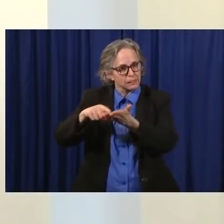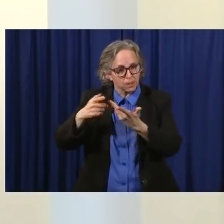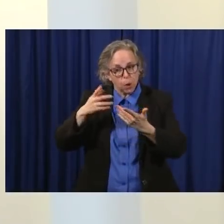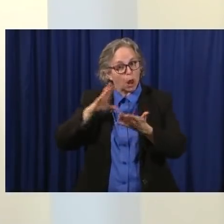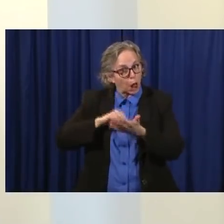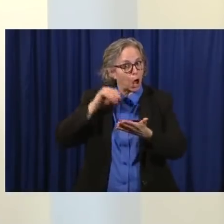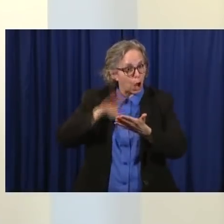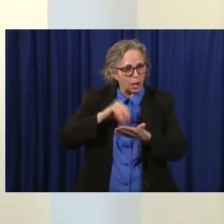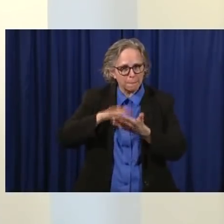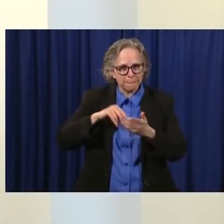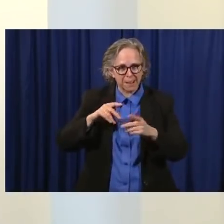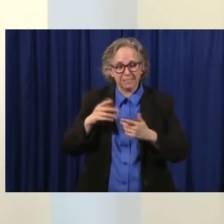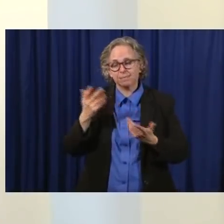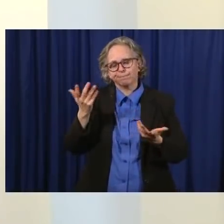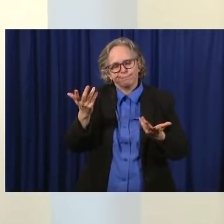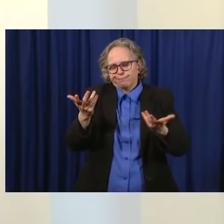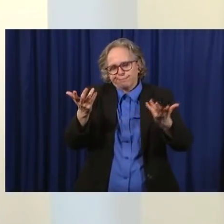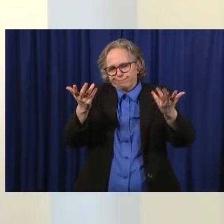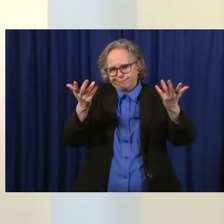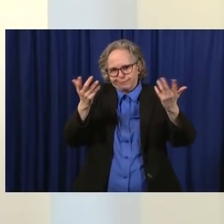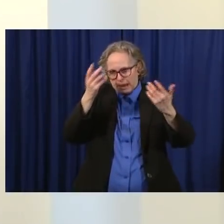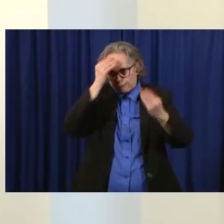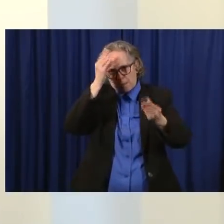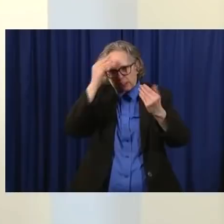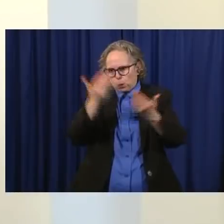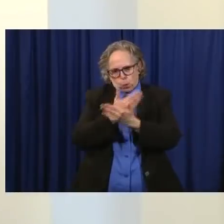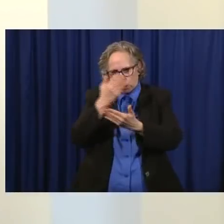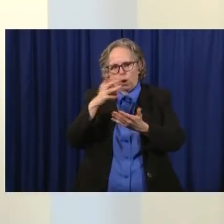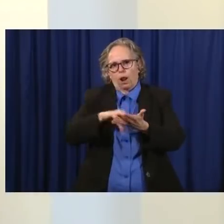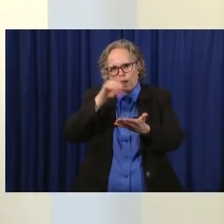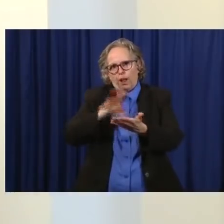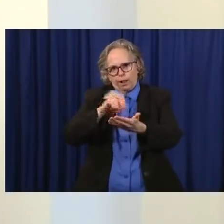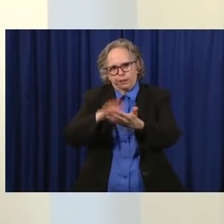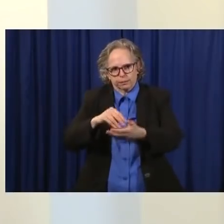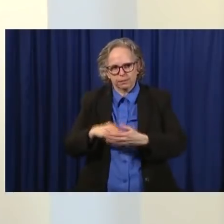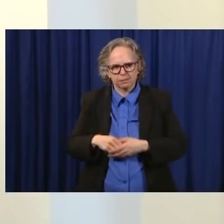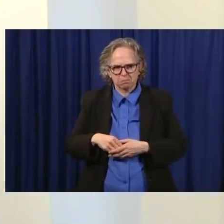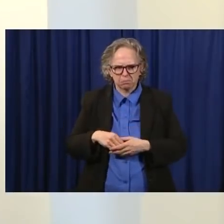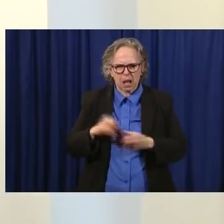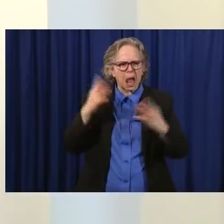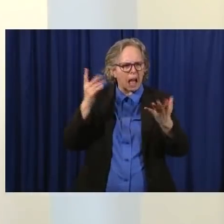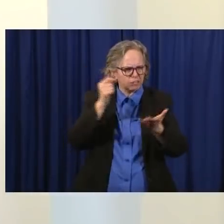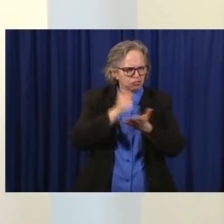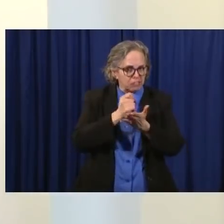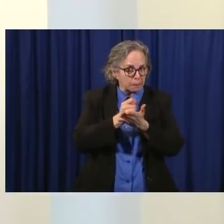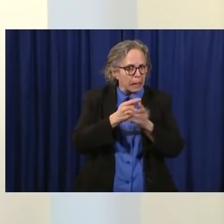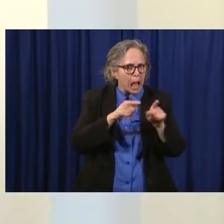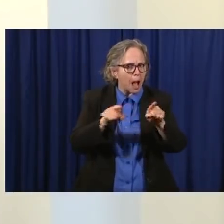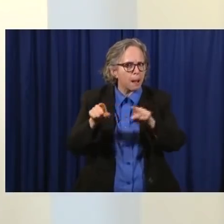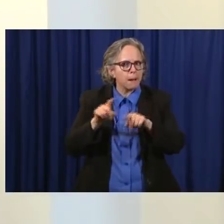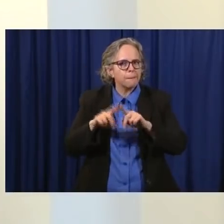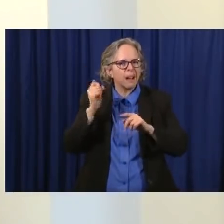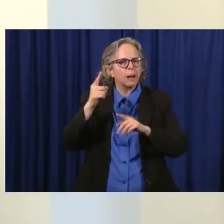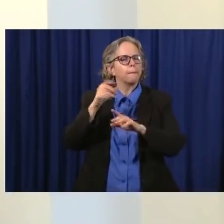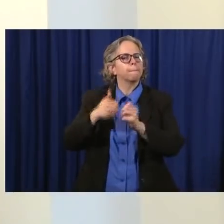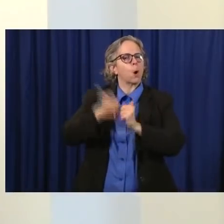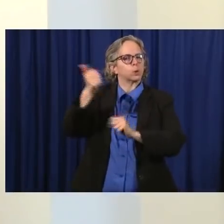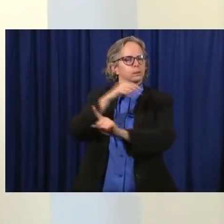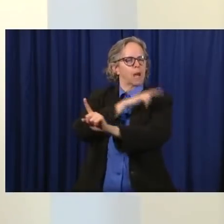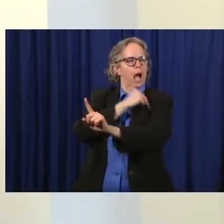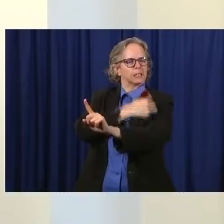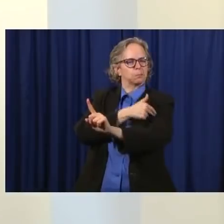now. So there's a lot of treatment that does go on in hospitals, and it's treatment for the symptoms. So